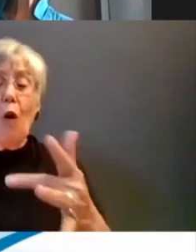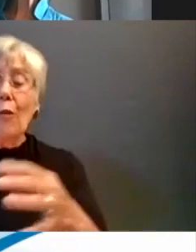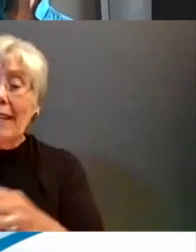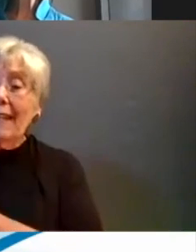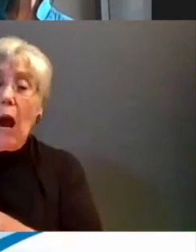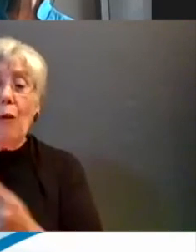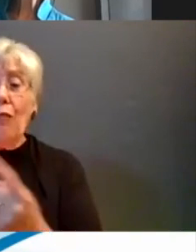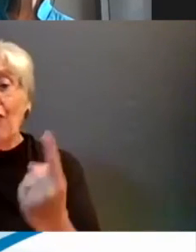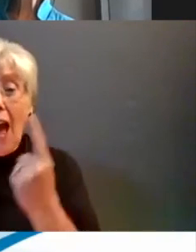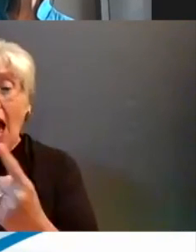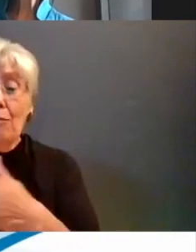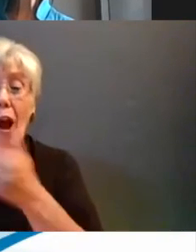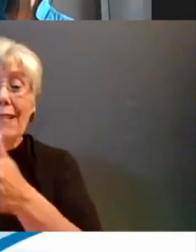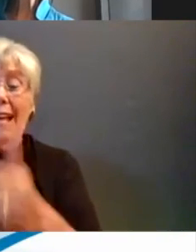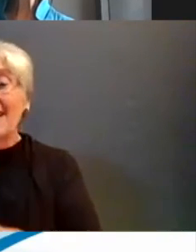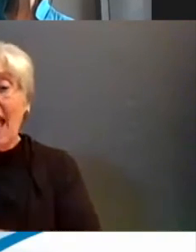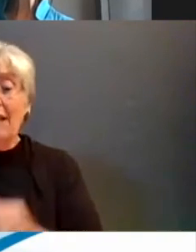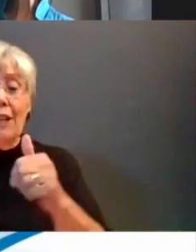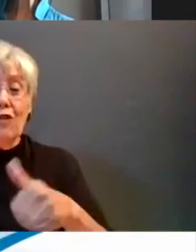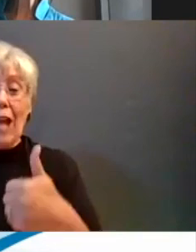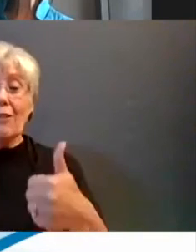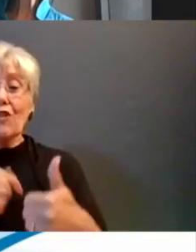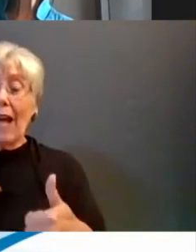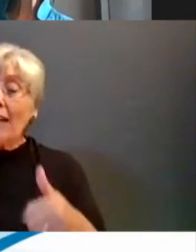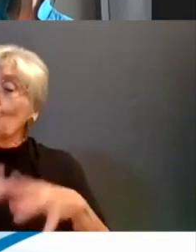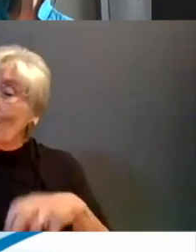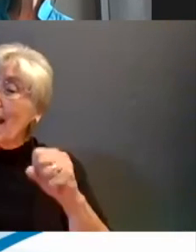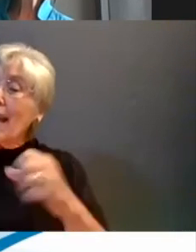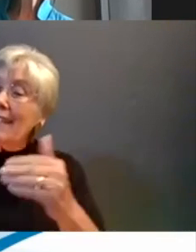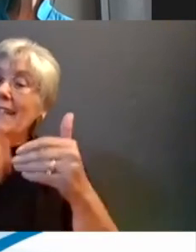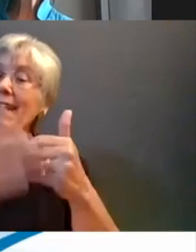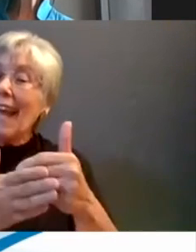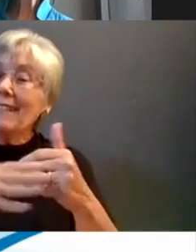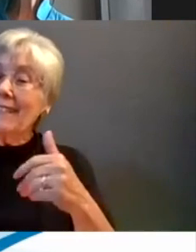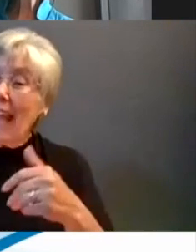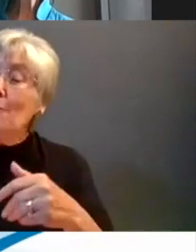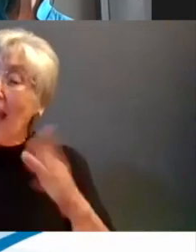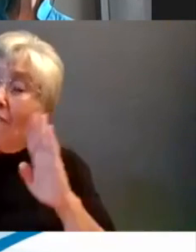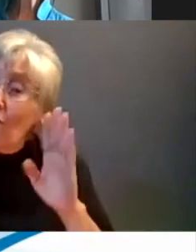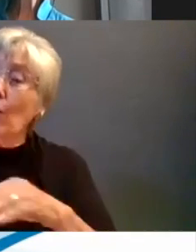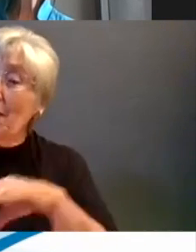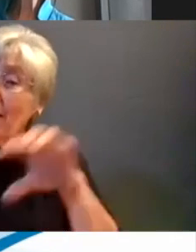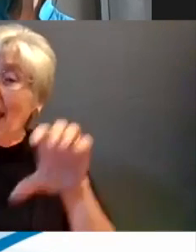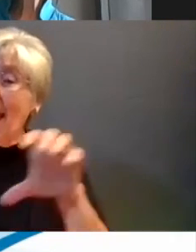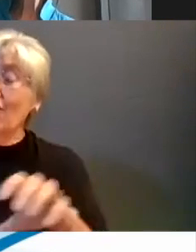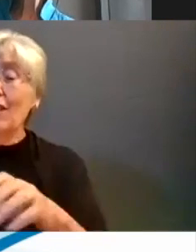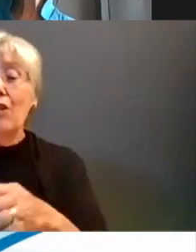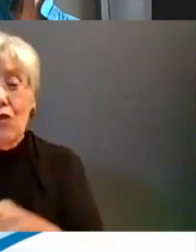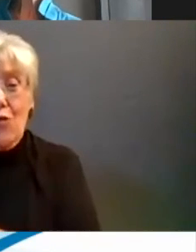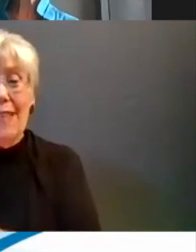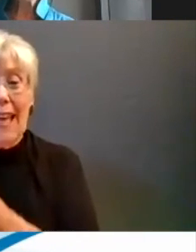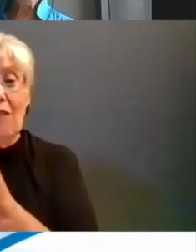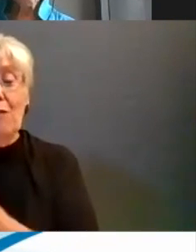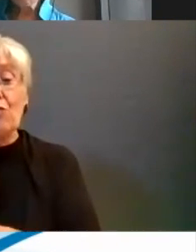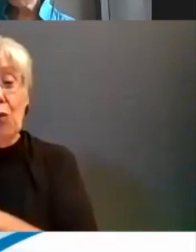and challenging us to take some next steps and really be action oriented with the information that we're